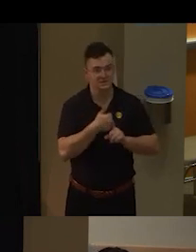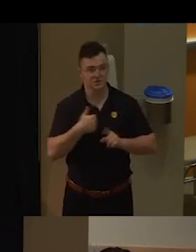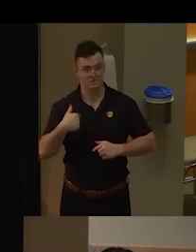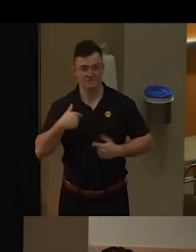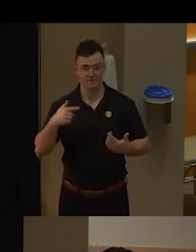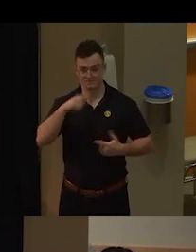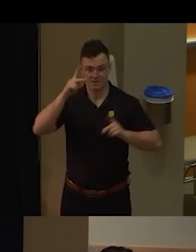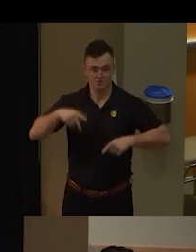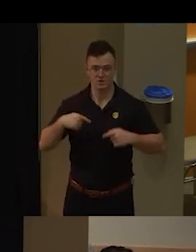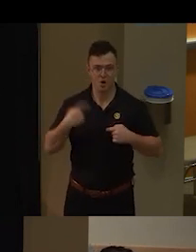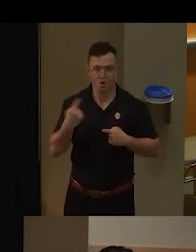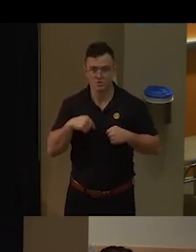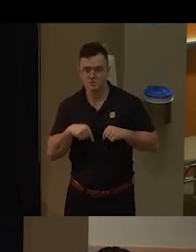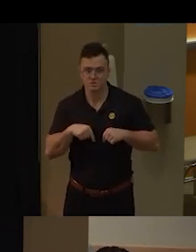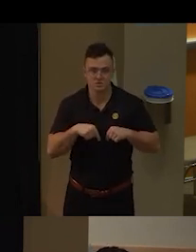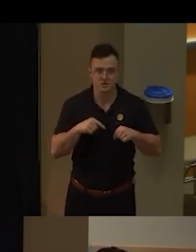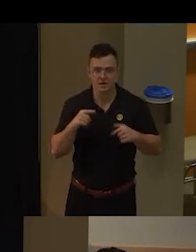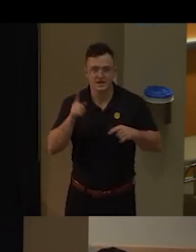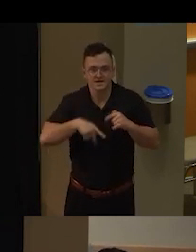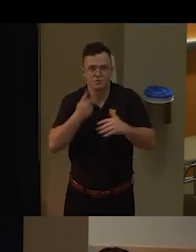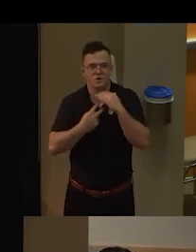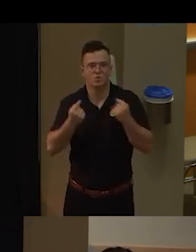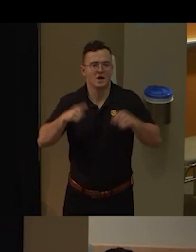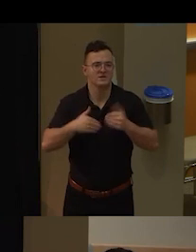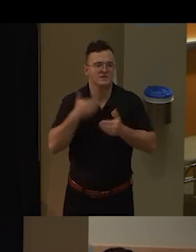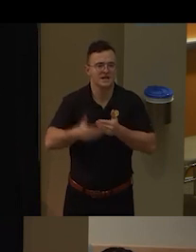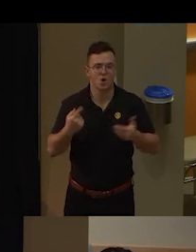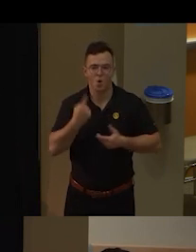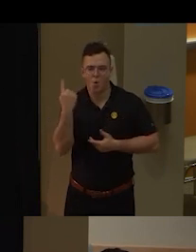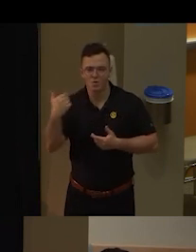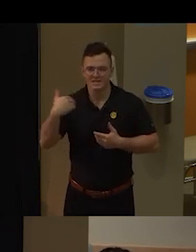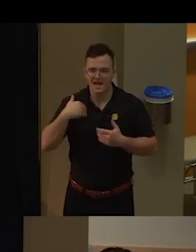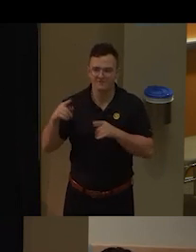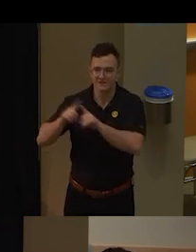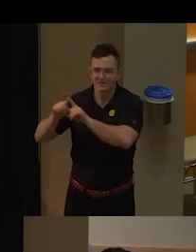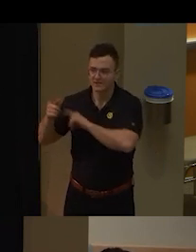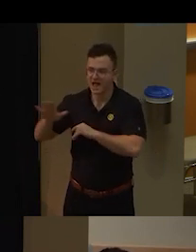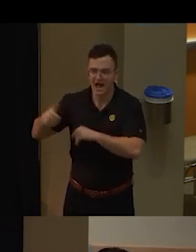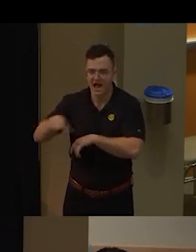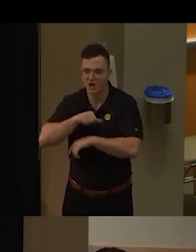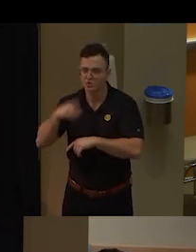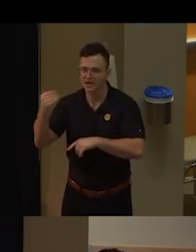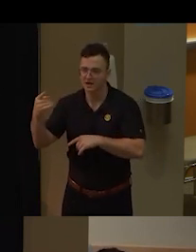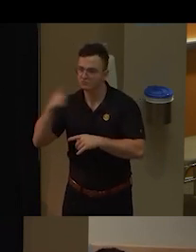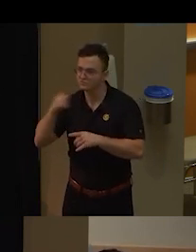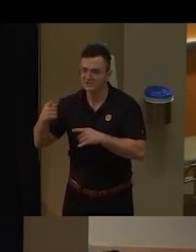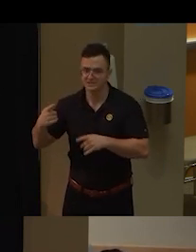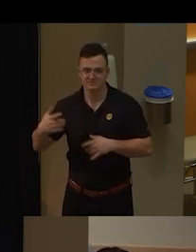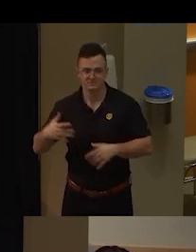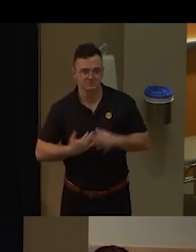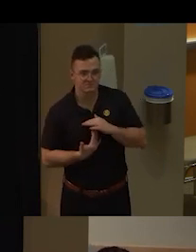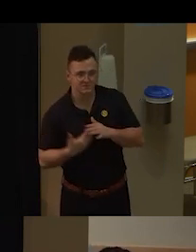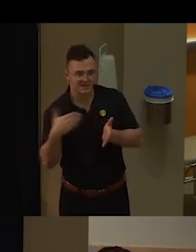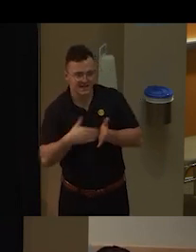stands, never quite knowing what to expect next, and are plagued with inner fears and outer resentments, when you are forever